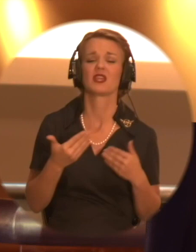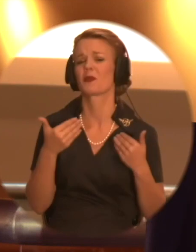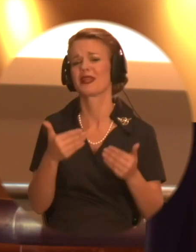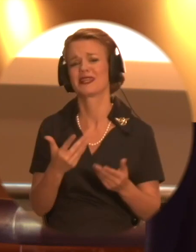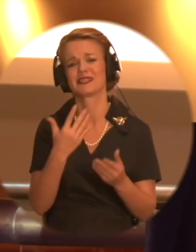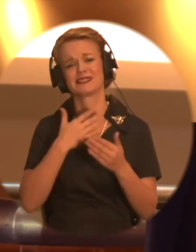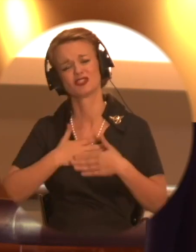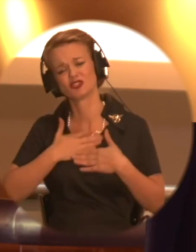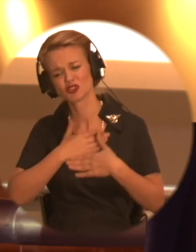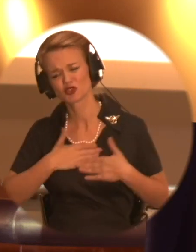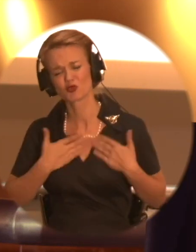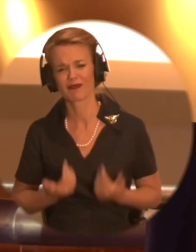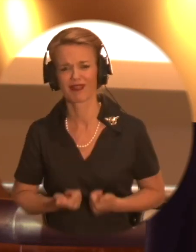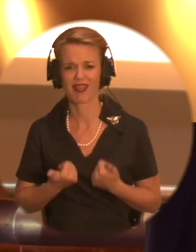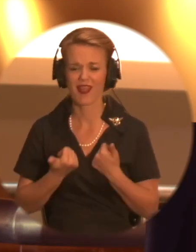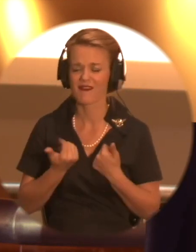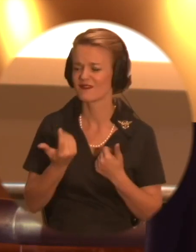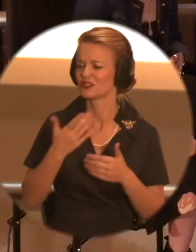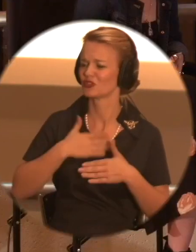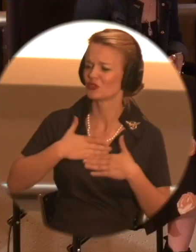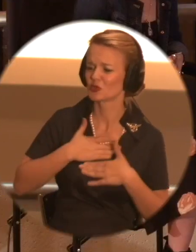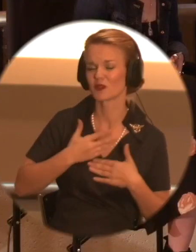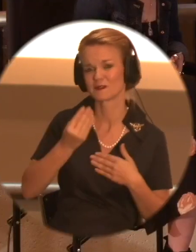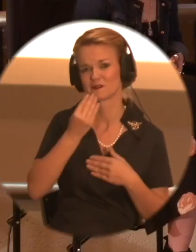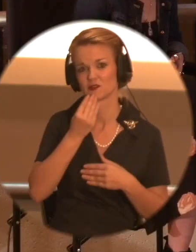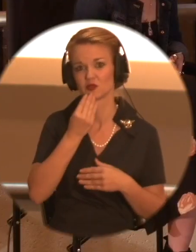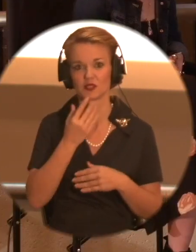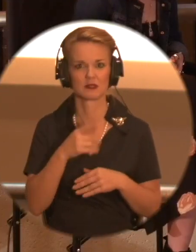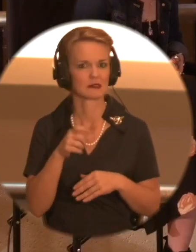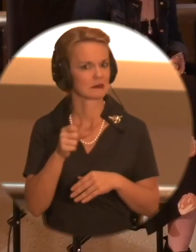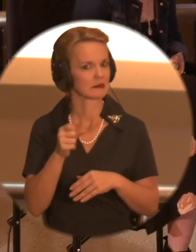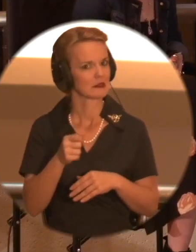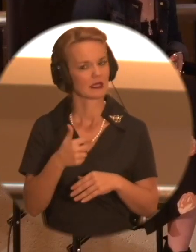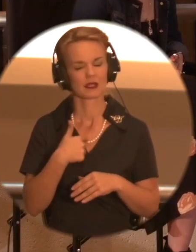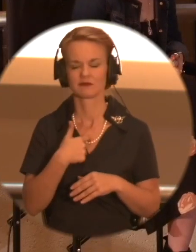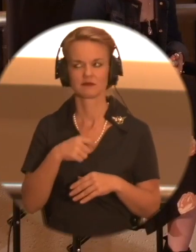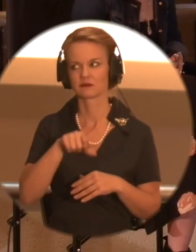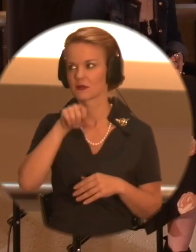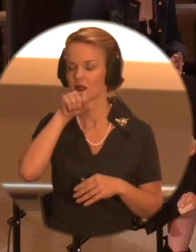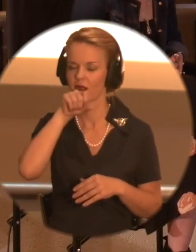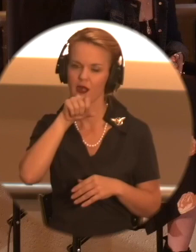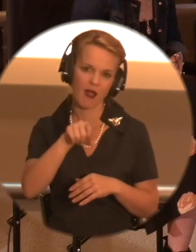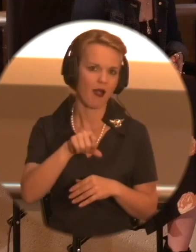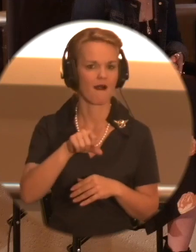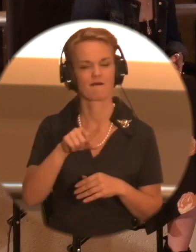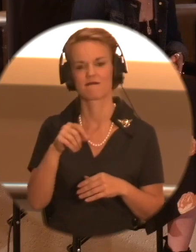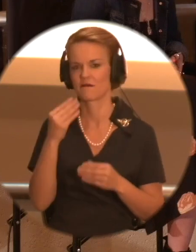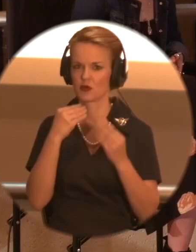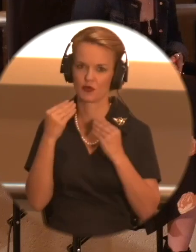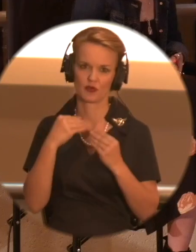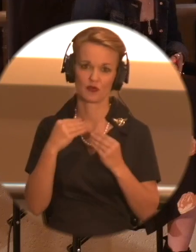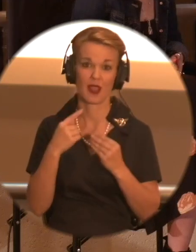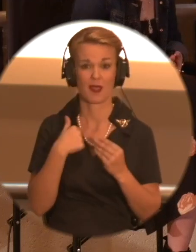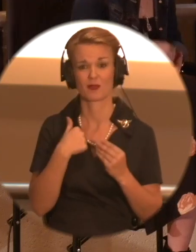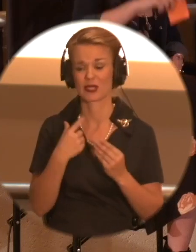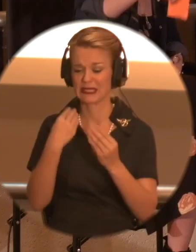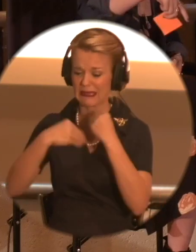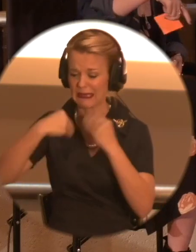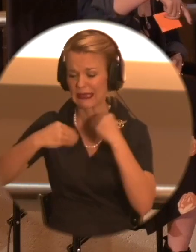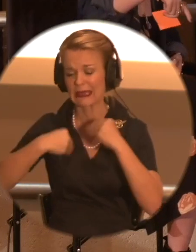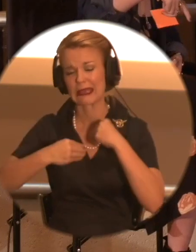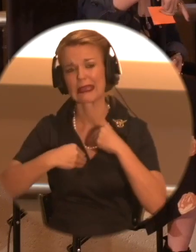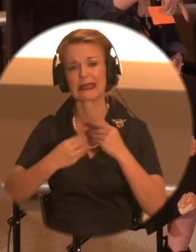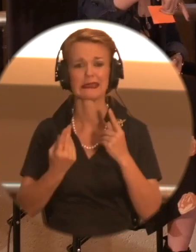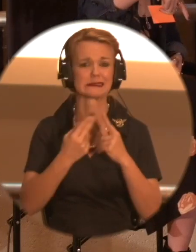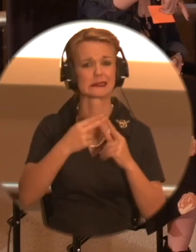food, exactly. Yeah. I am very much a hedonistic foodie, as I like to say. It's just like, love it all, eat it, until a doctor says you shouldn't, then I'm going to